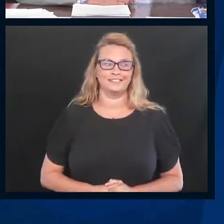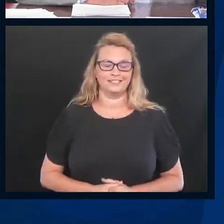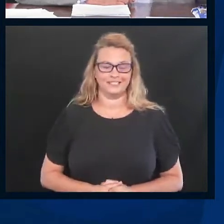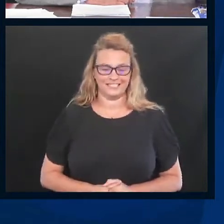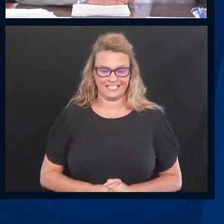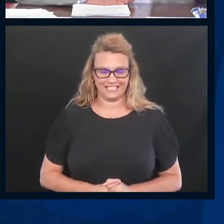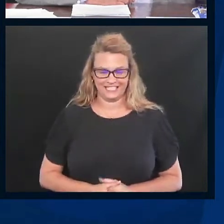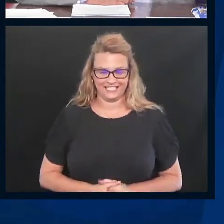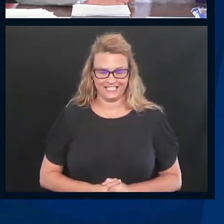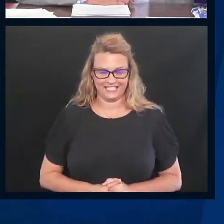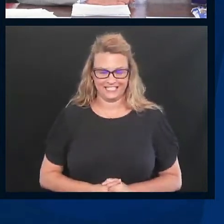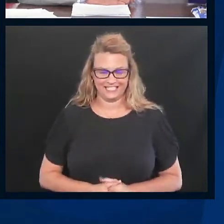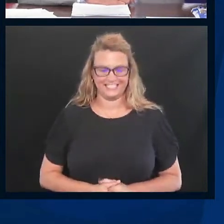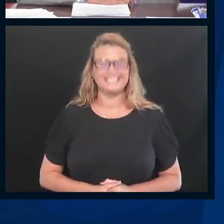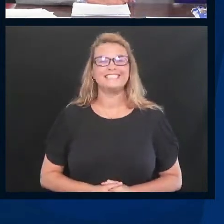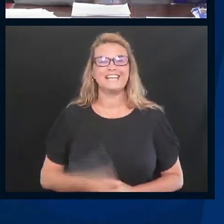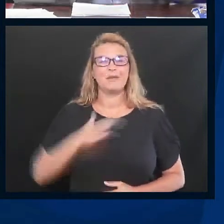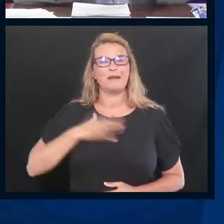girl?